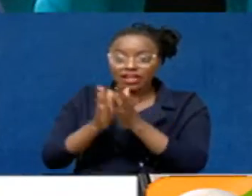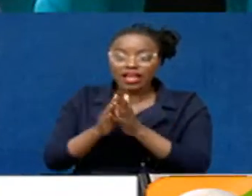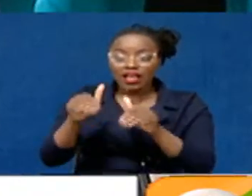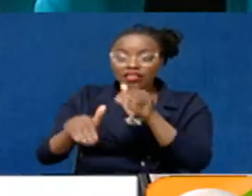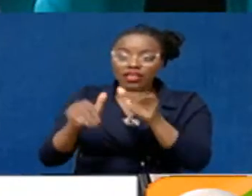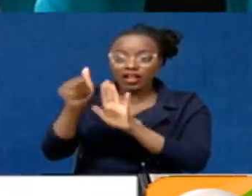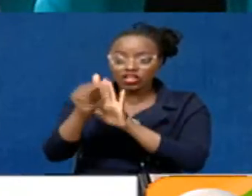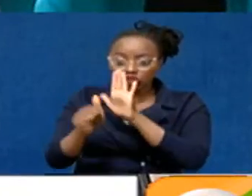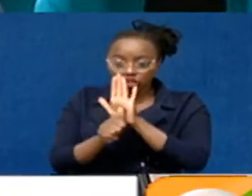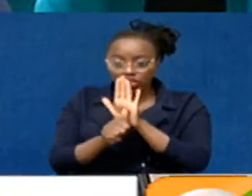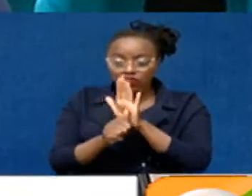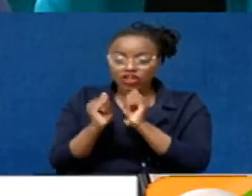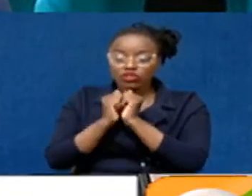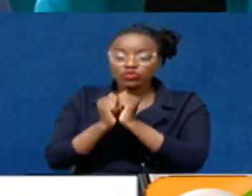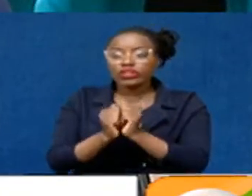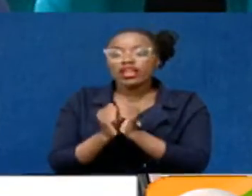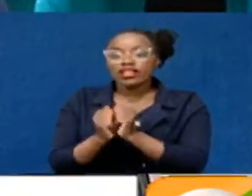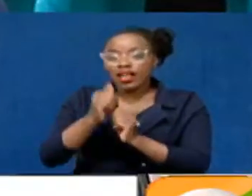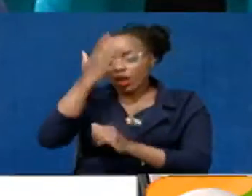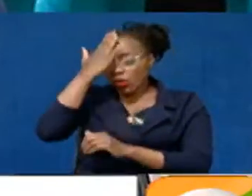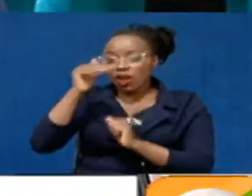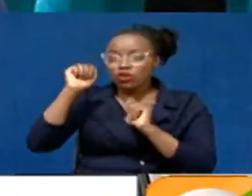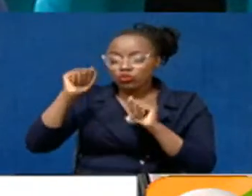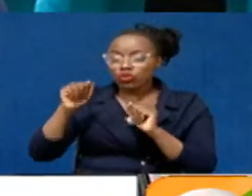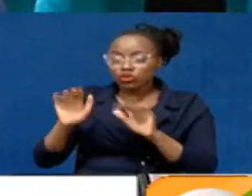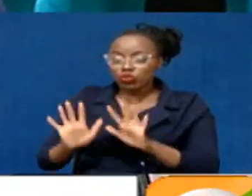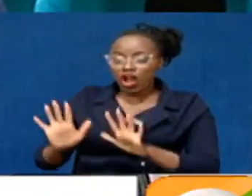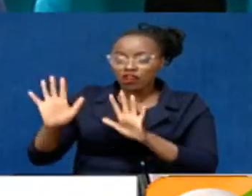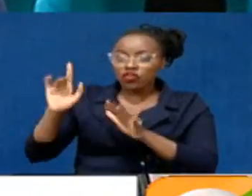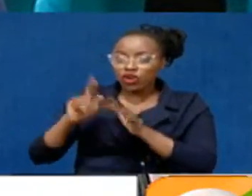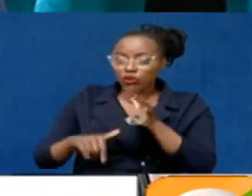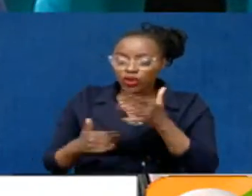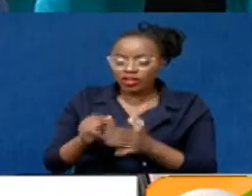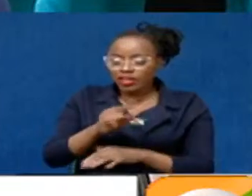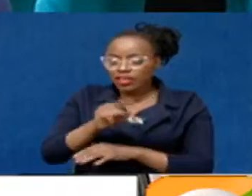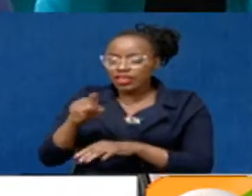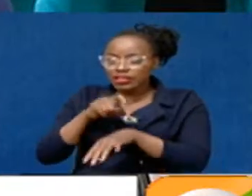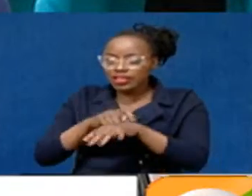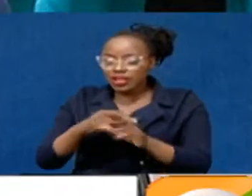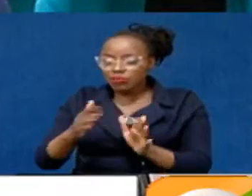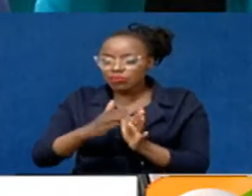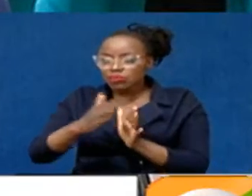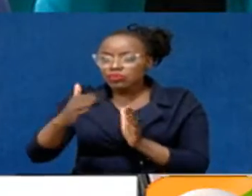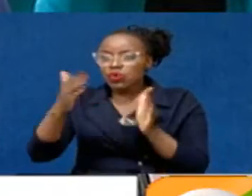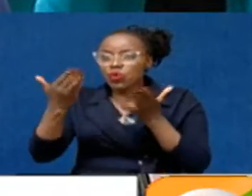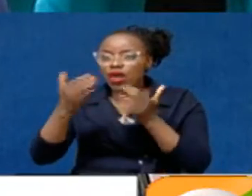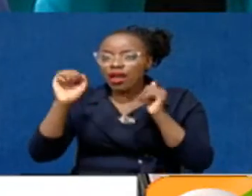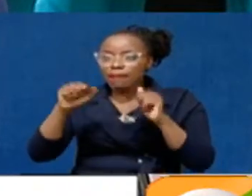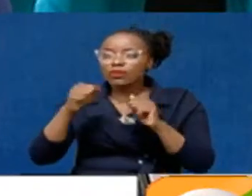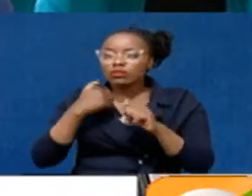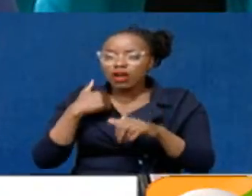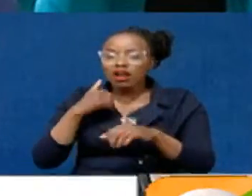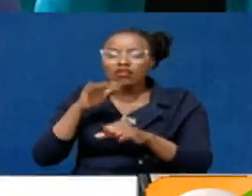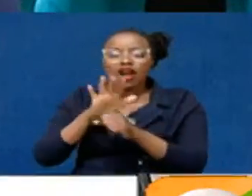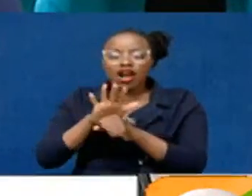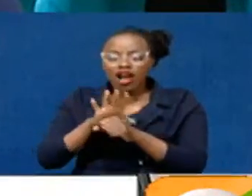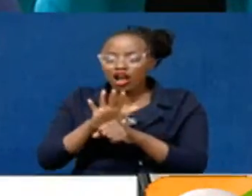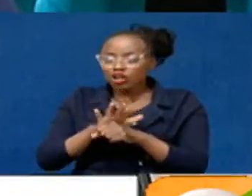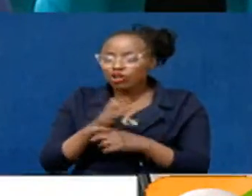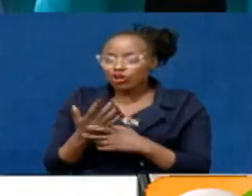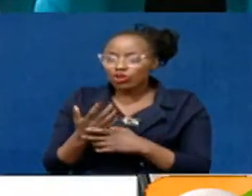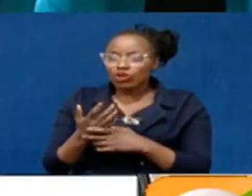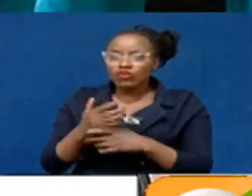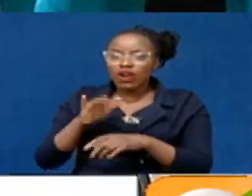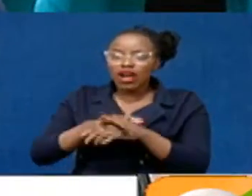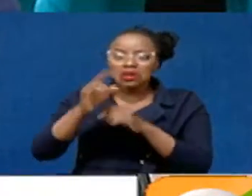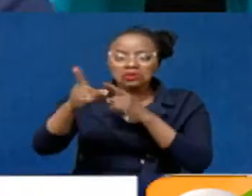election agenda together, so that you avoid this season where you can get a lot of punching from